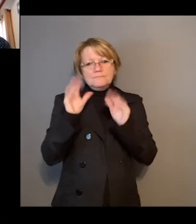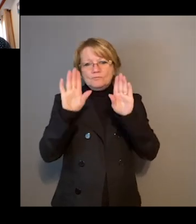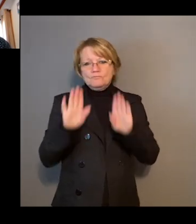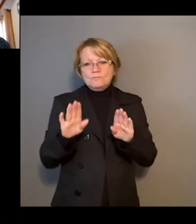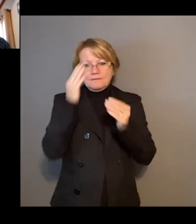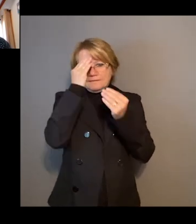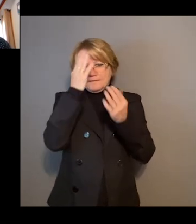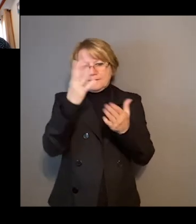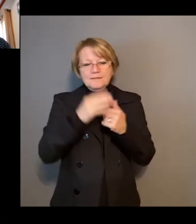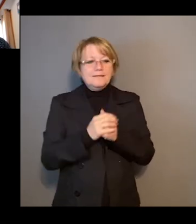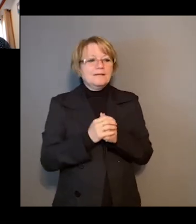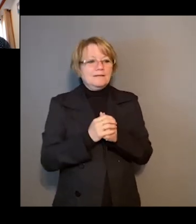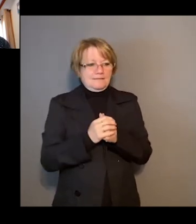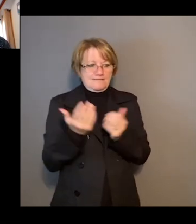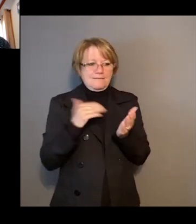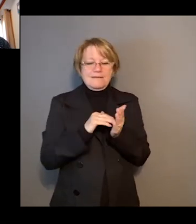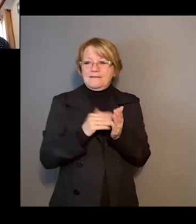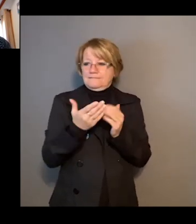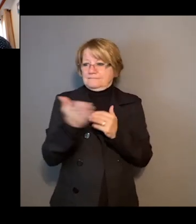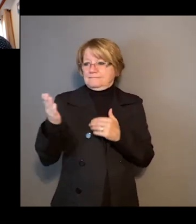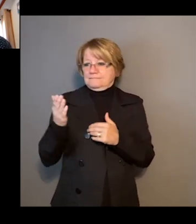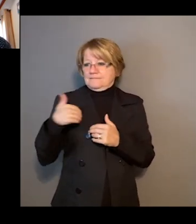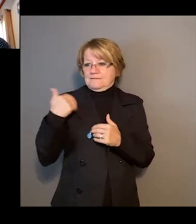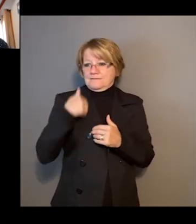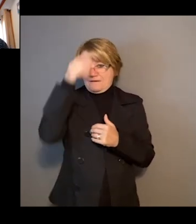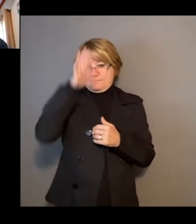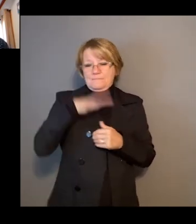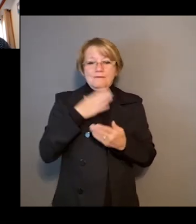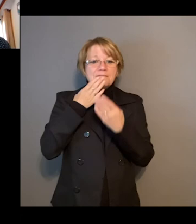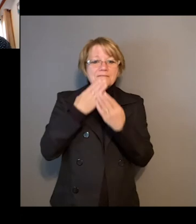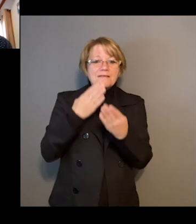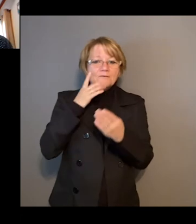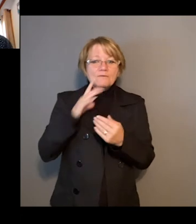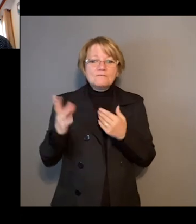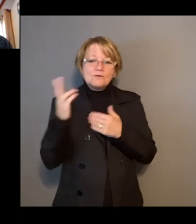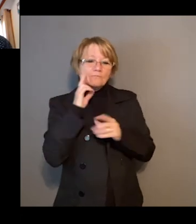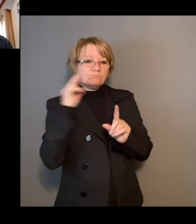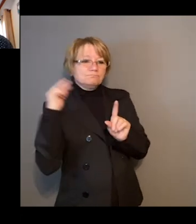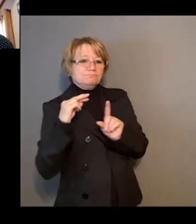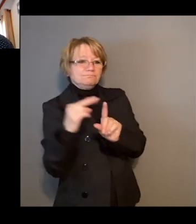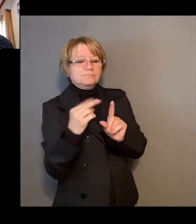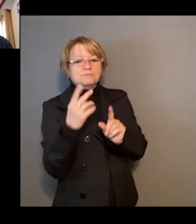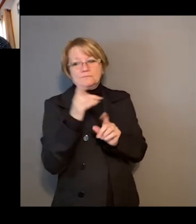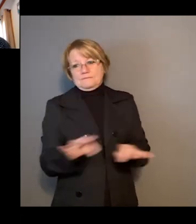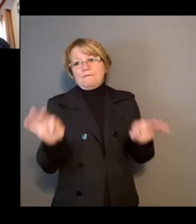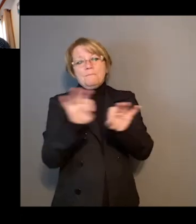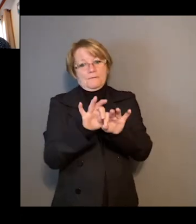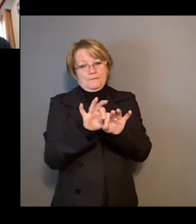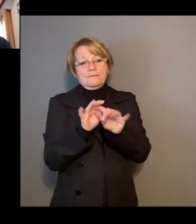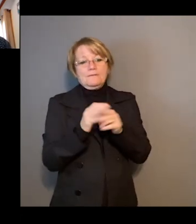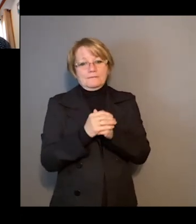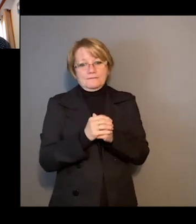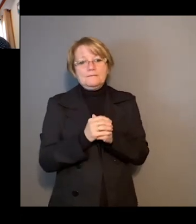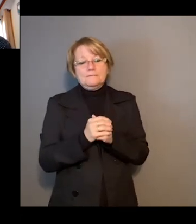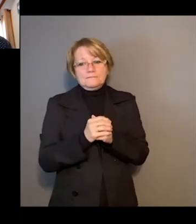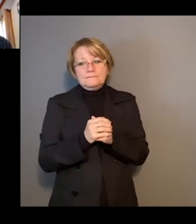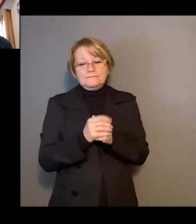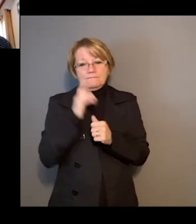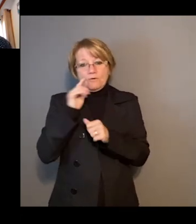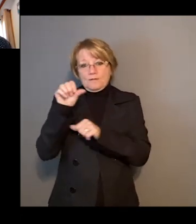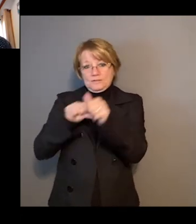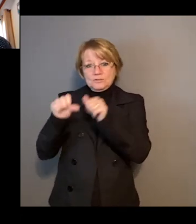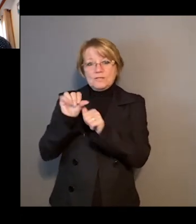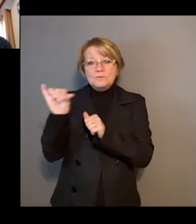speaking. Your insight is valuable to everyone in the room, including each other, as you guys are going on your